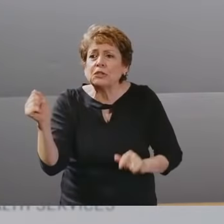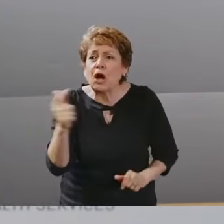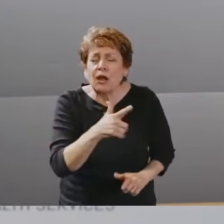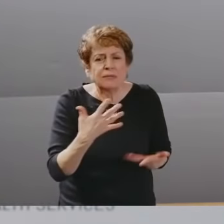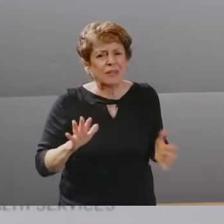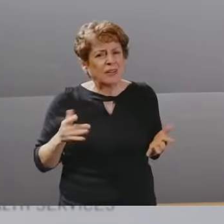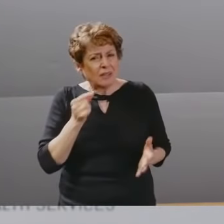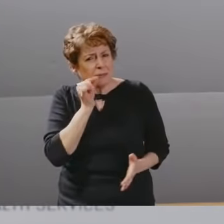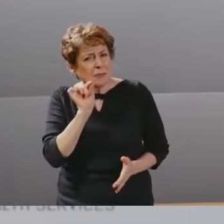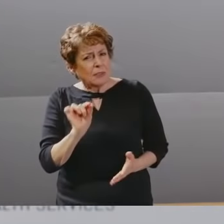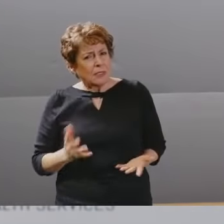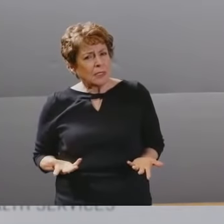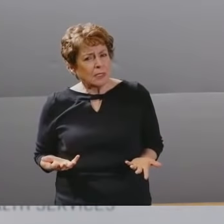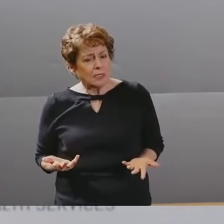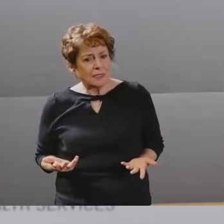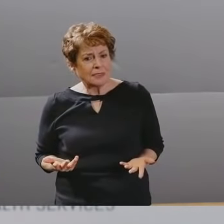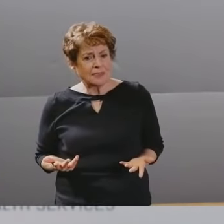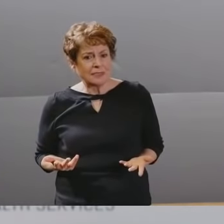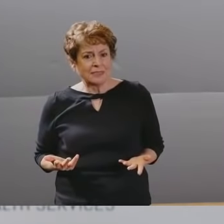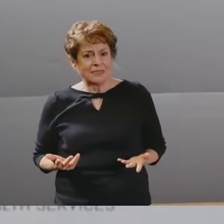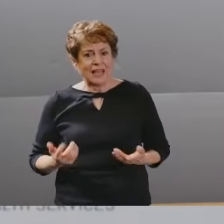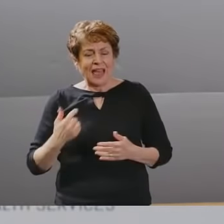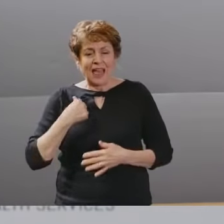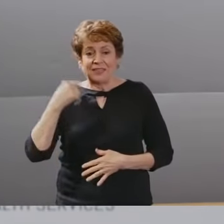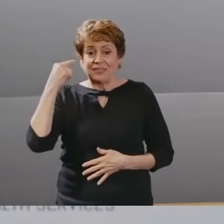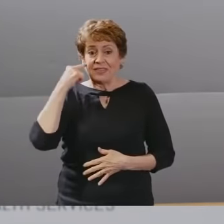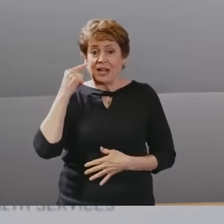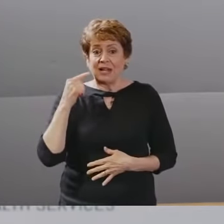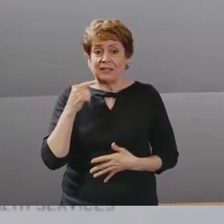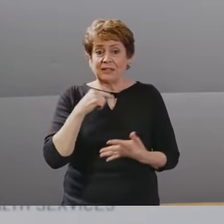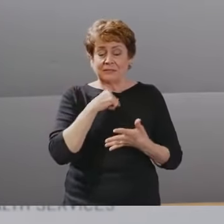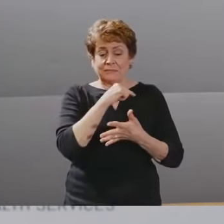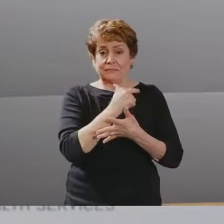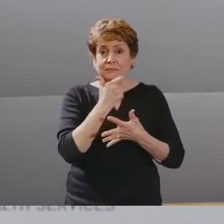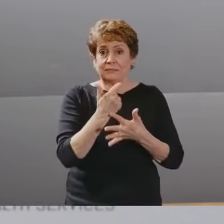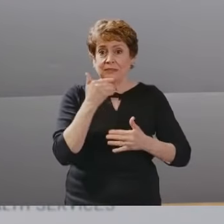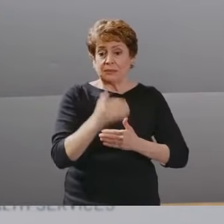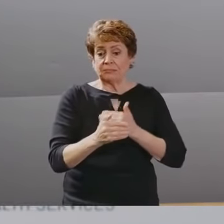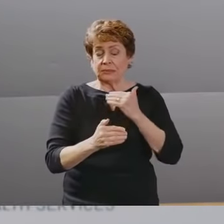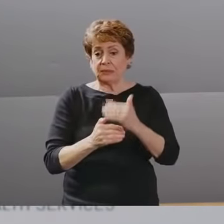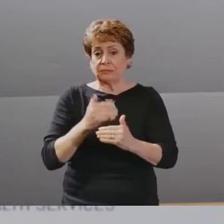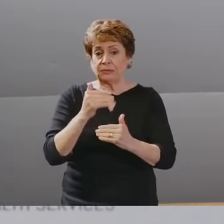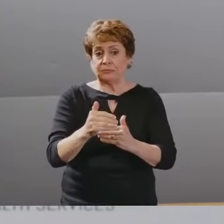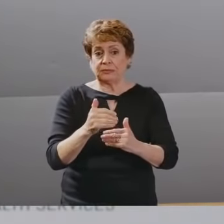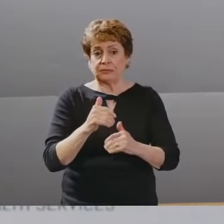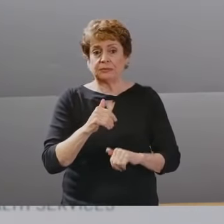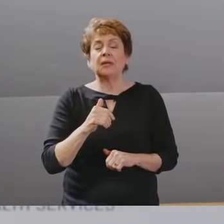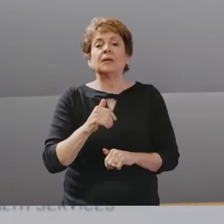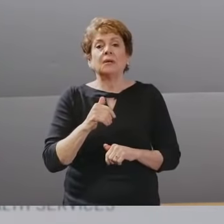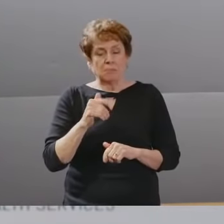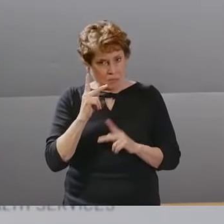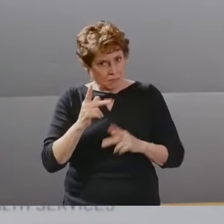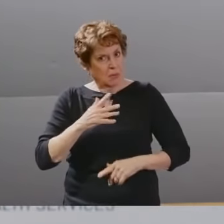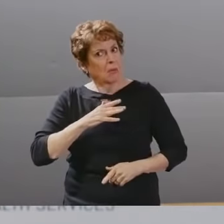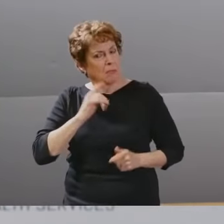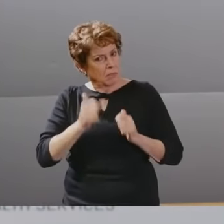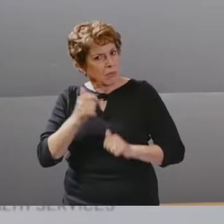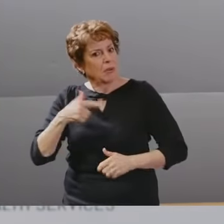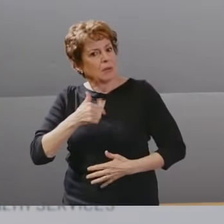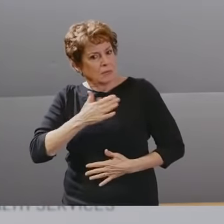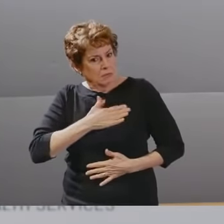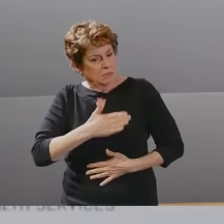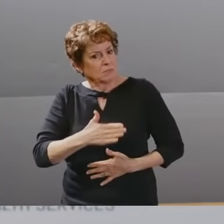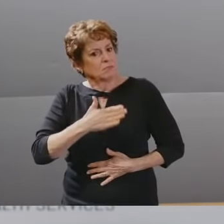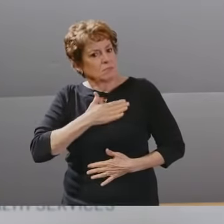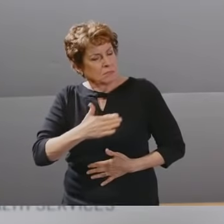the participation that we have, has got the maximum amount of compliance with